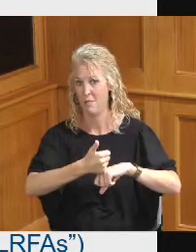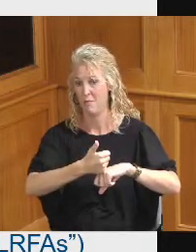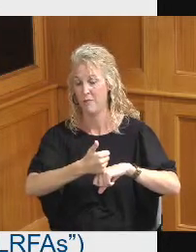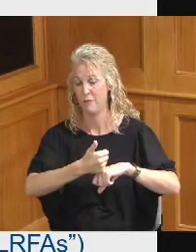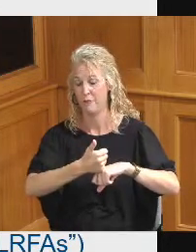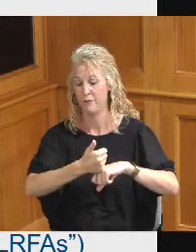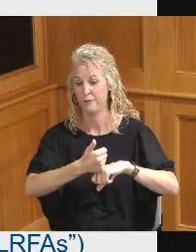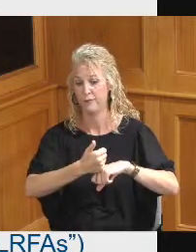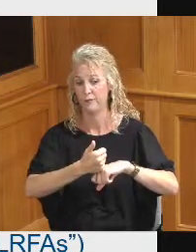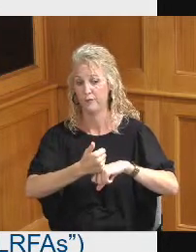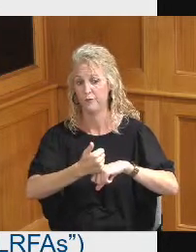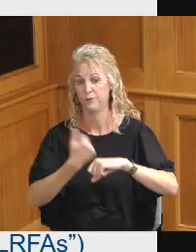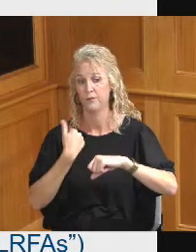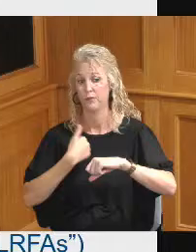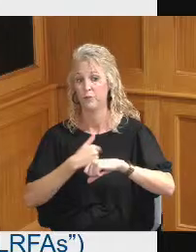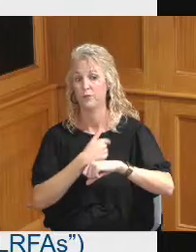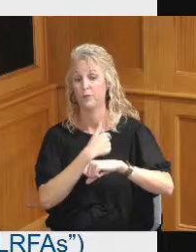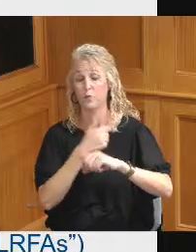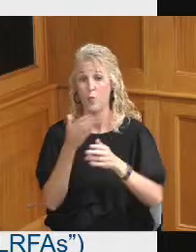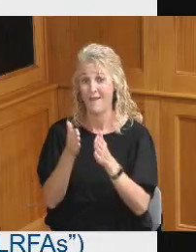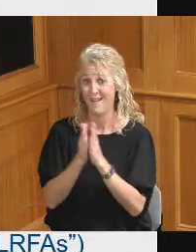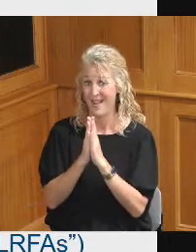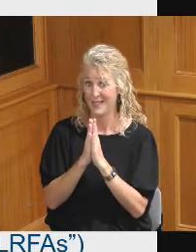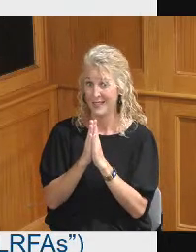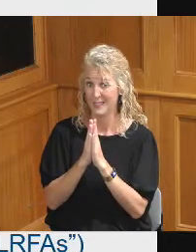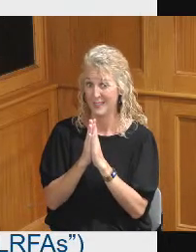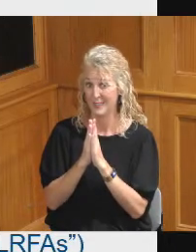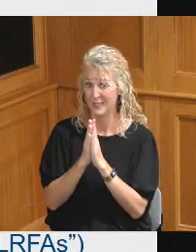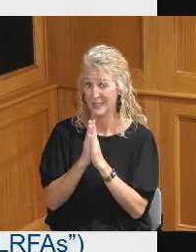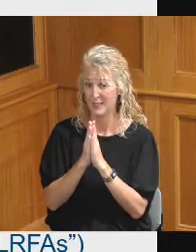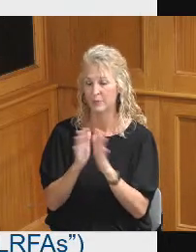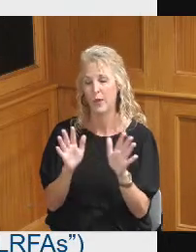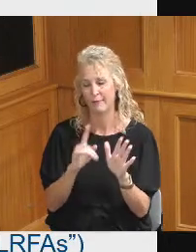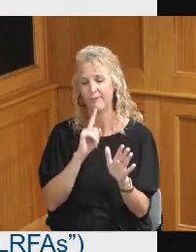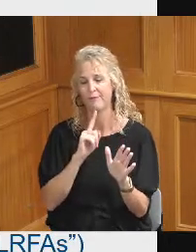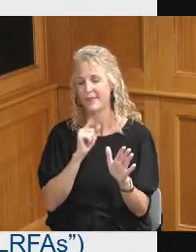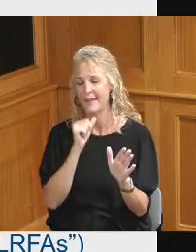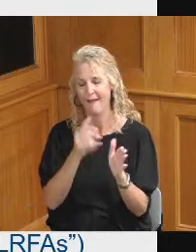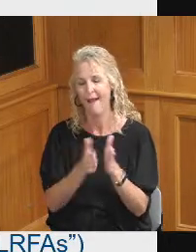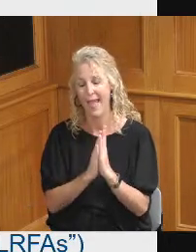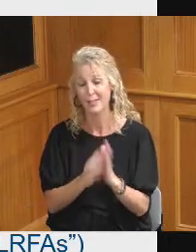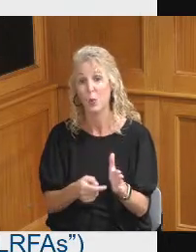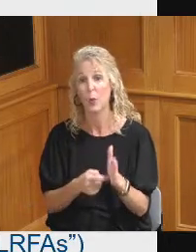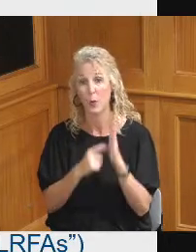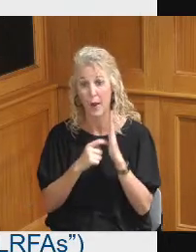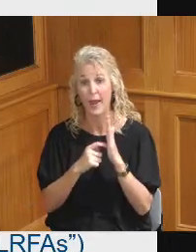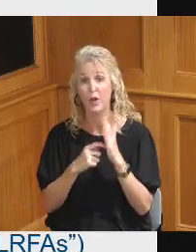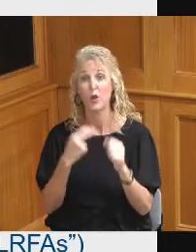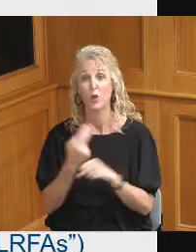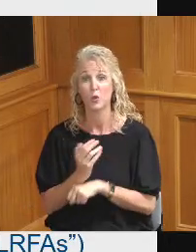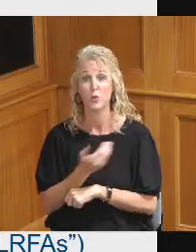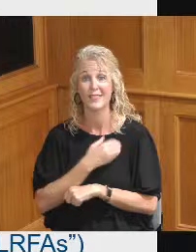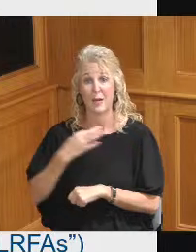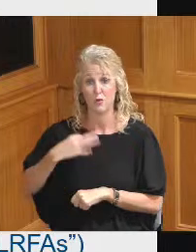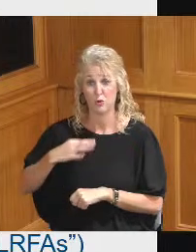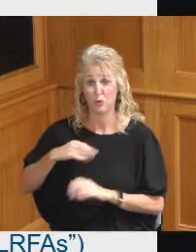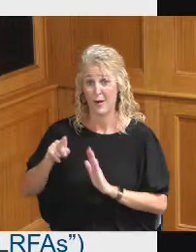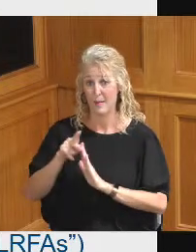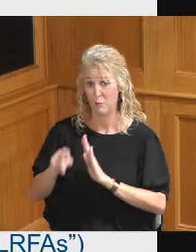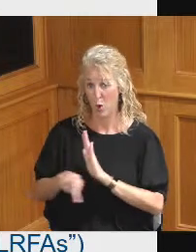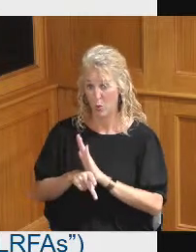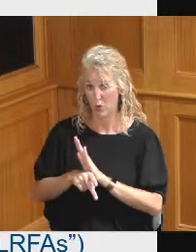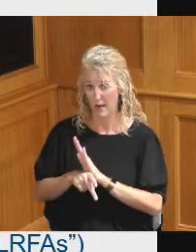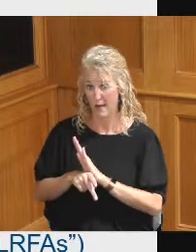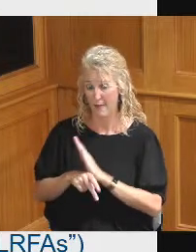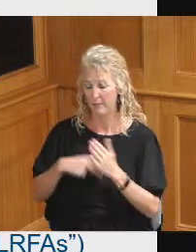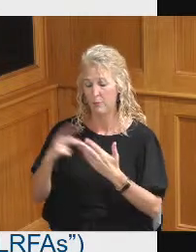facility, we're going to require them to use the credit program that we have in our rules and regs